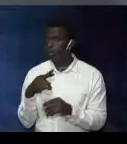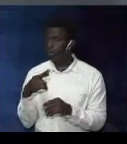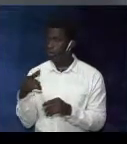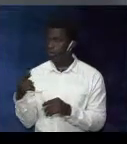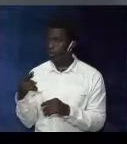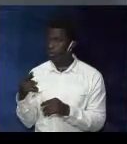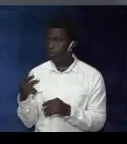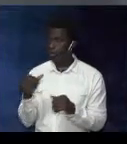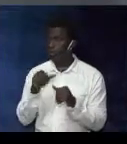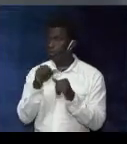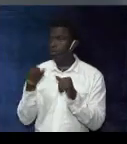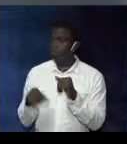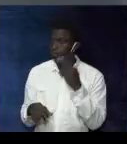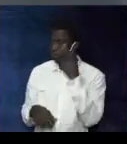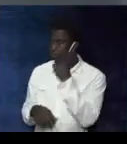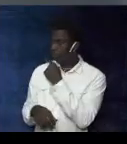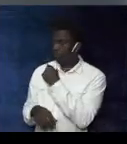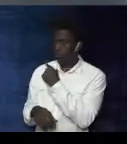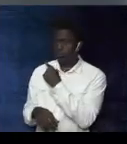see.